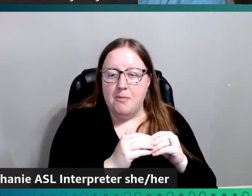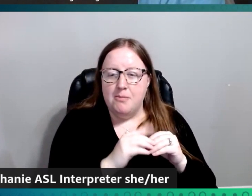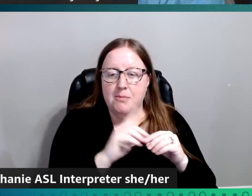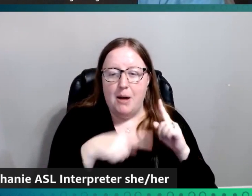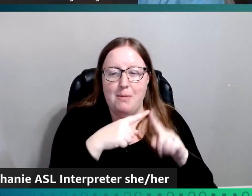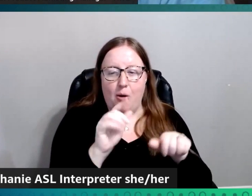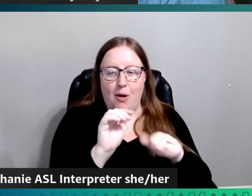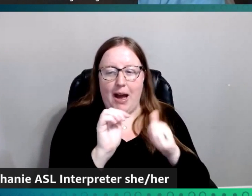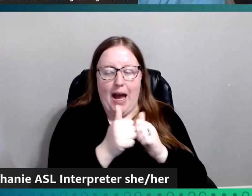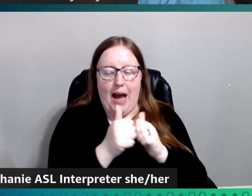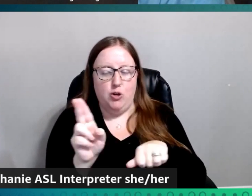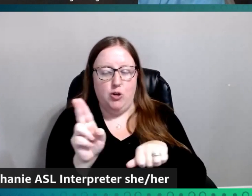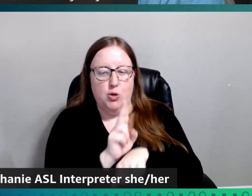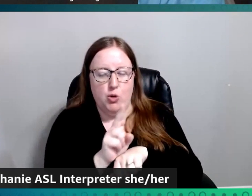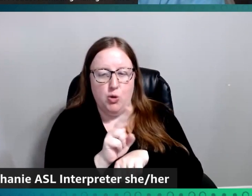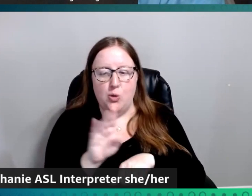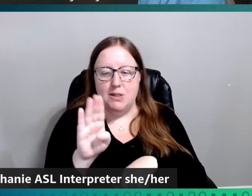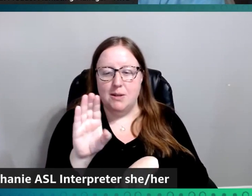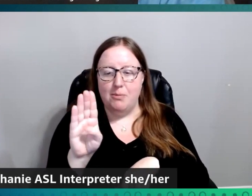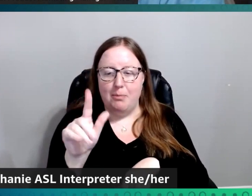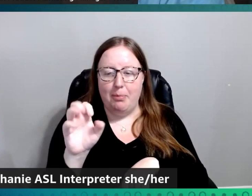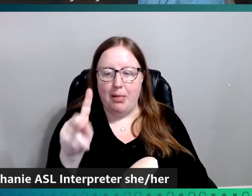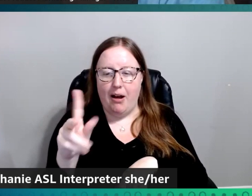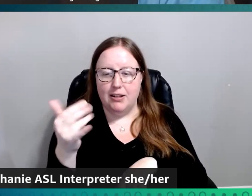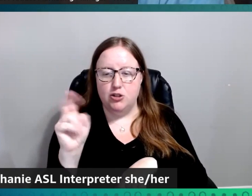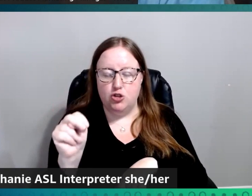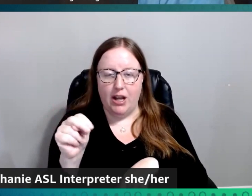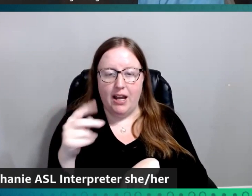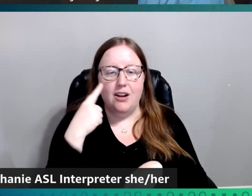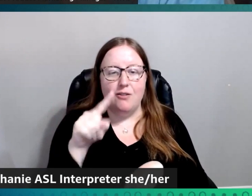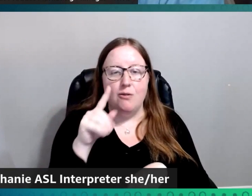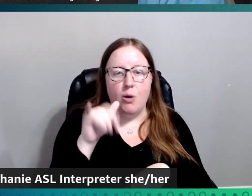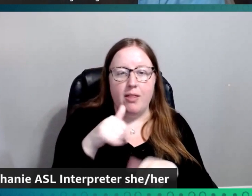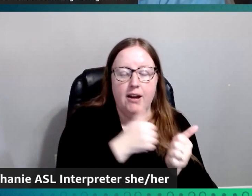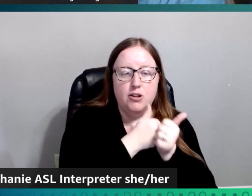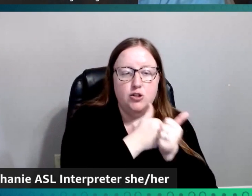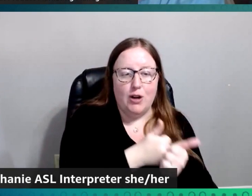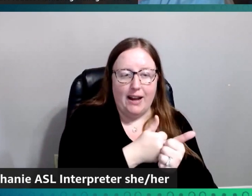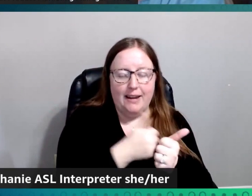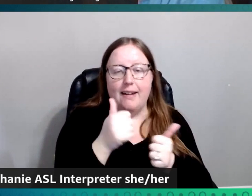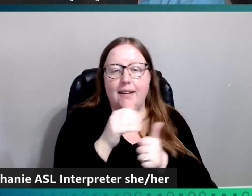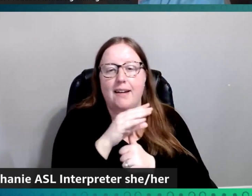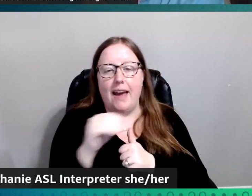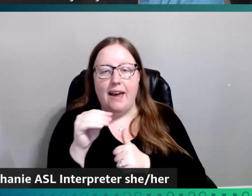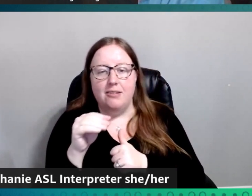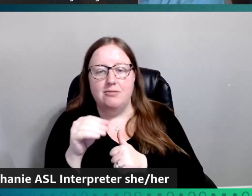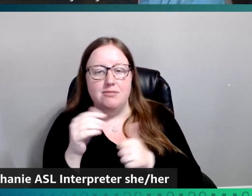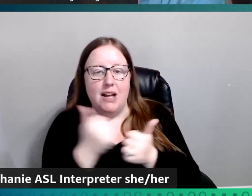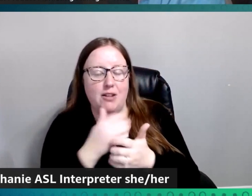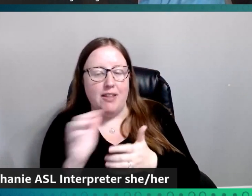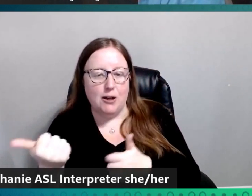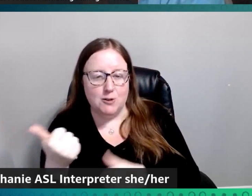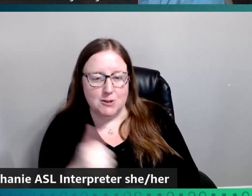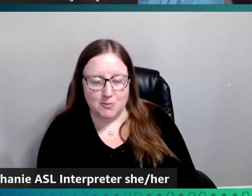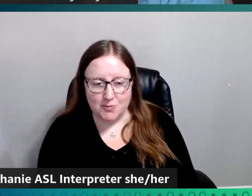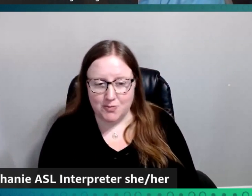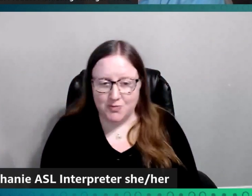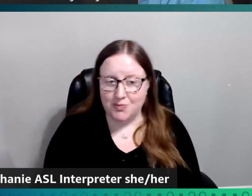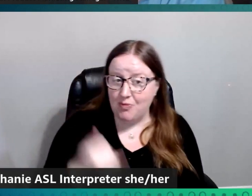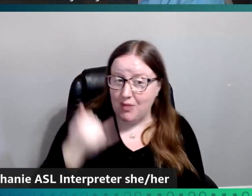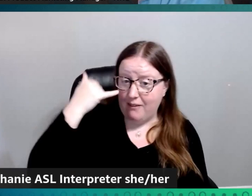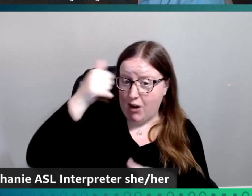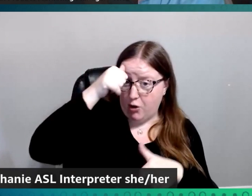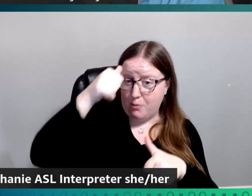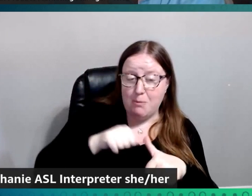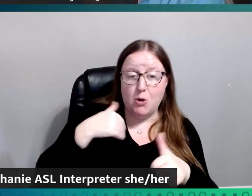you use blockchain to do the credit tracking and the, excuse me, and the like. And if I recall, you had some nice